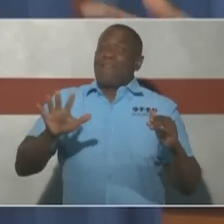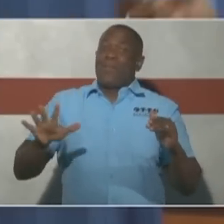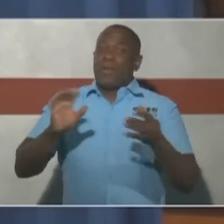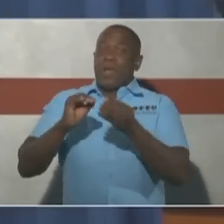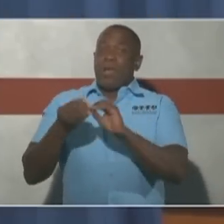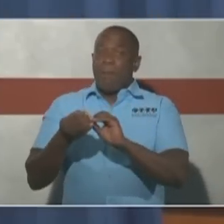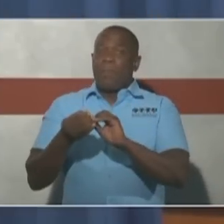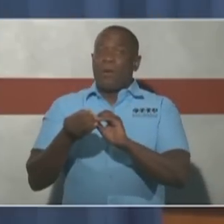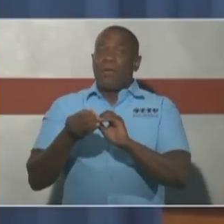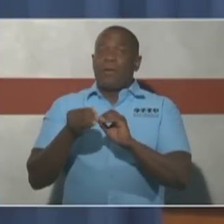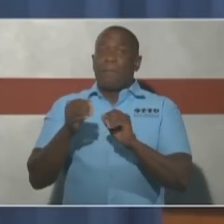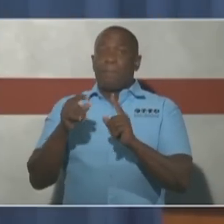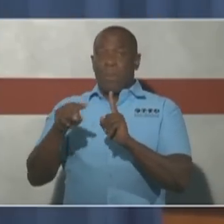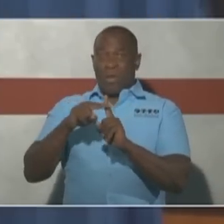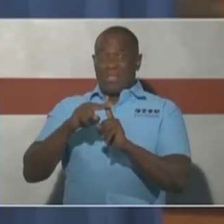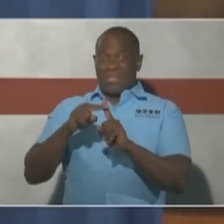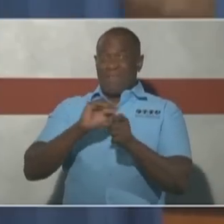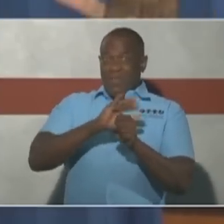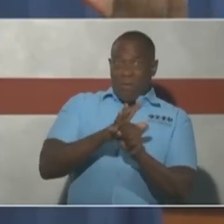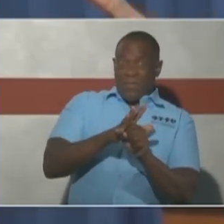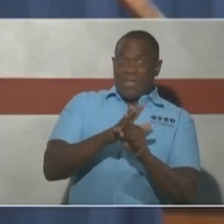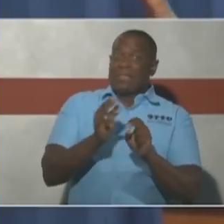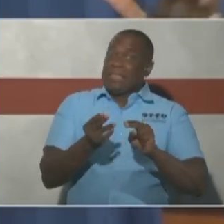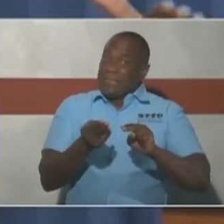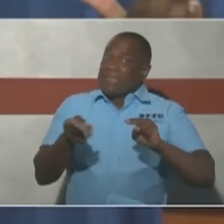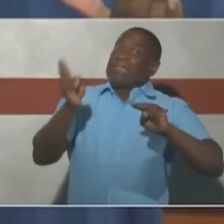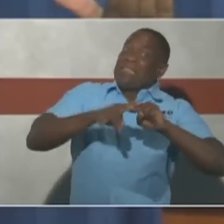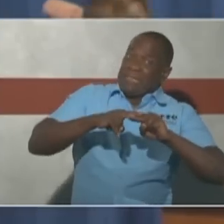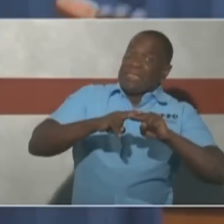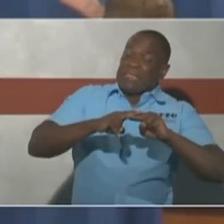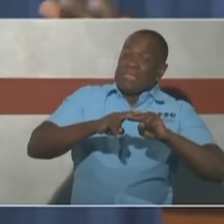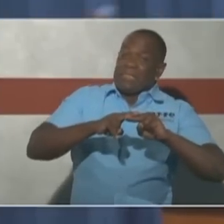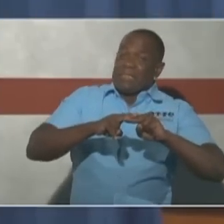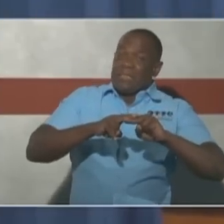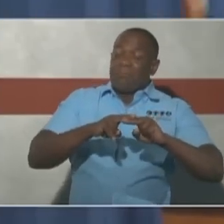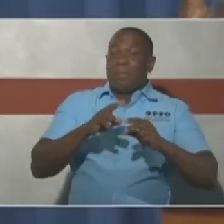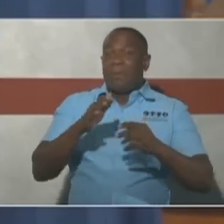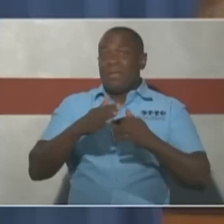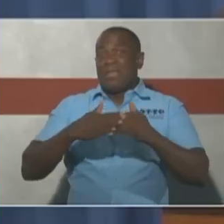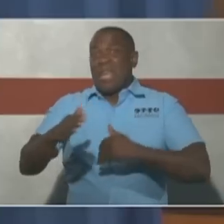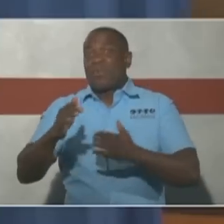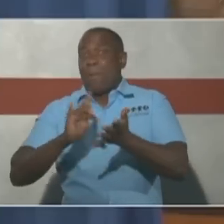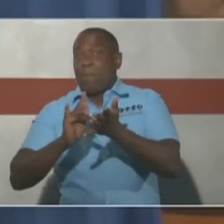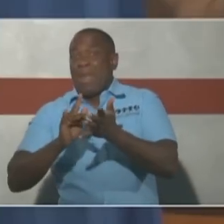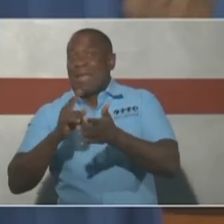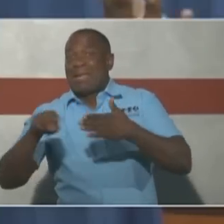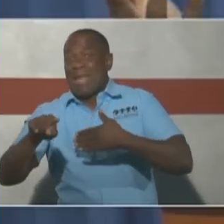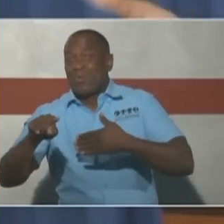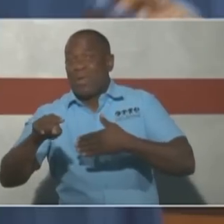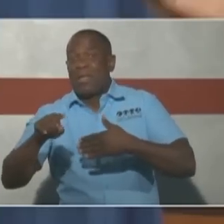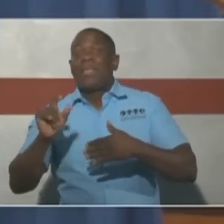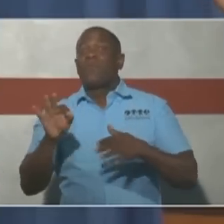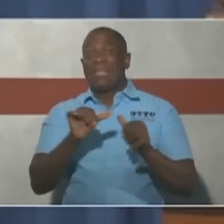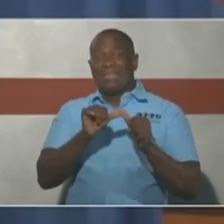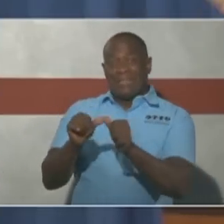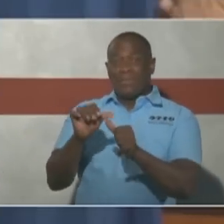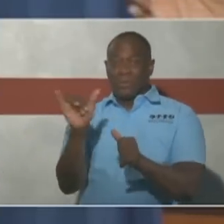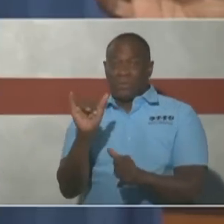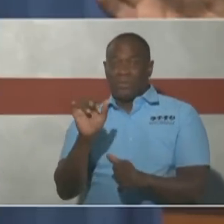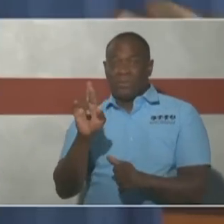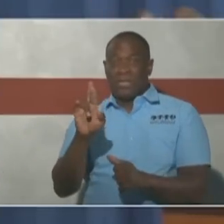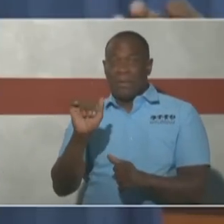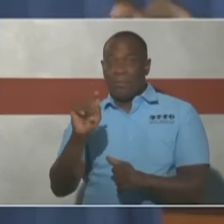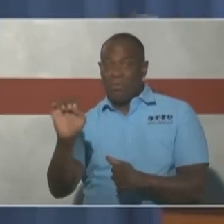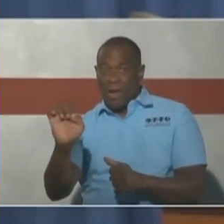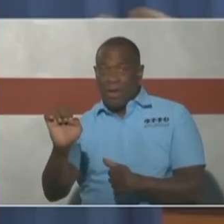If we, what are we anticipating going forward? Okay, so that slide set didn't contain the projection slide, but what we